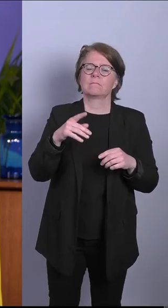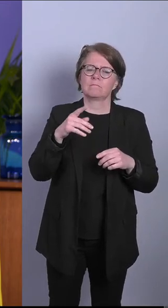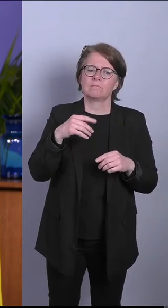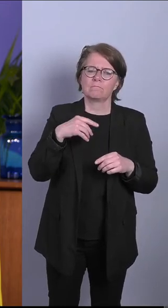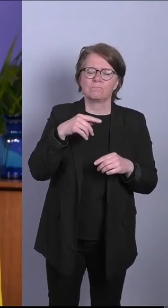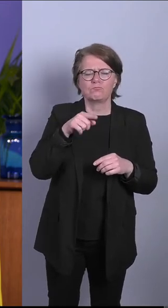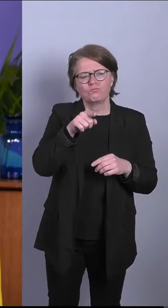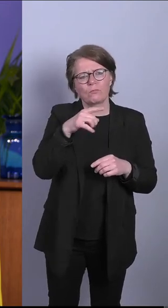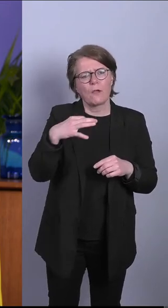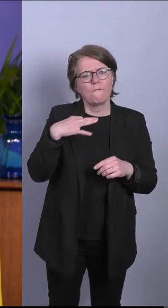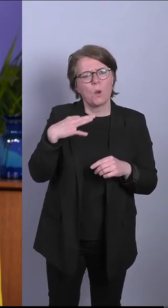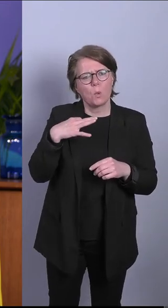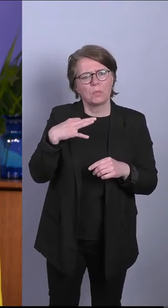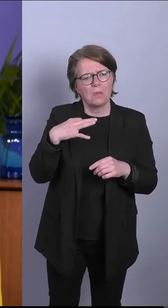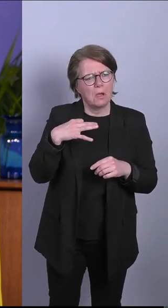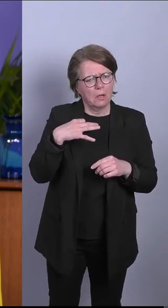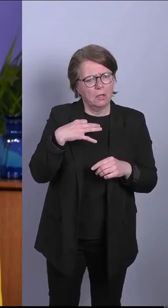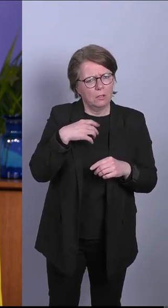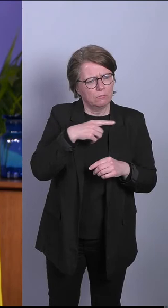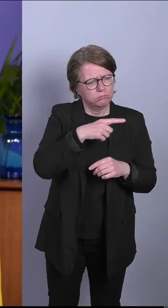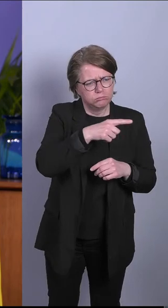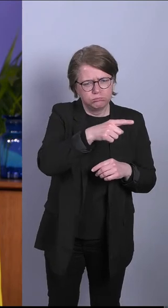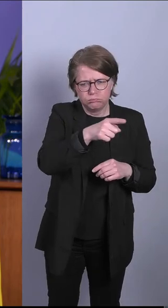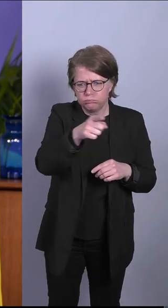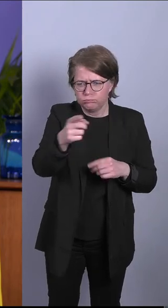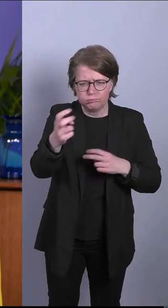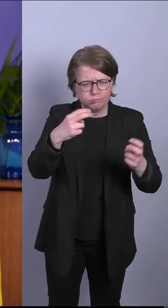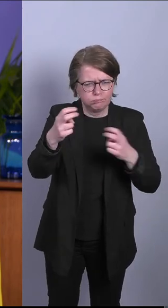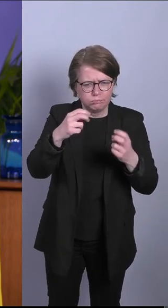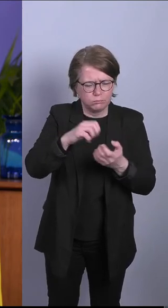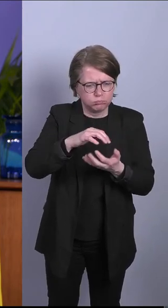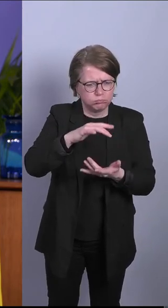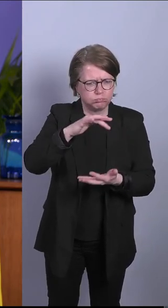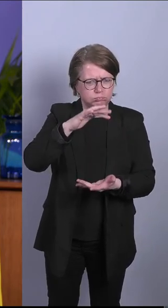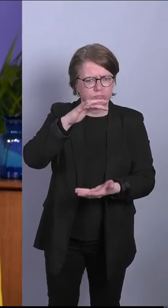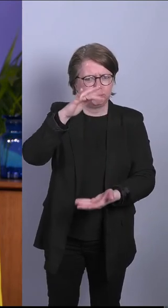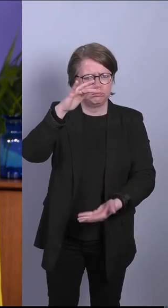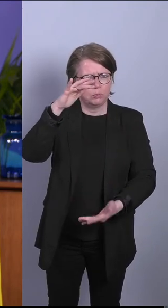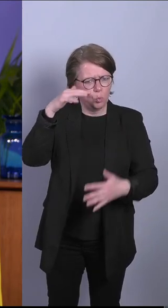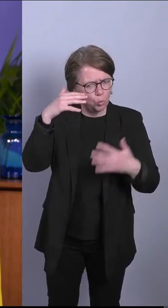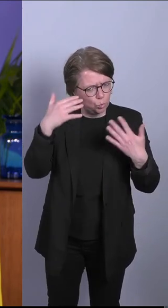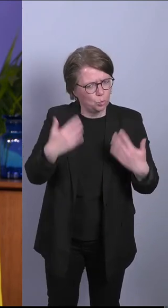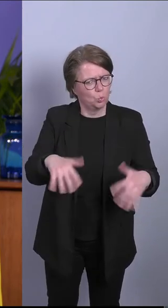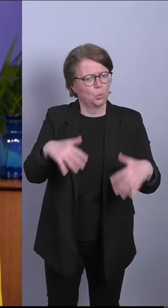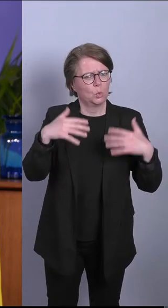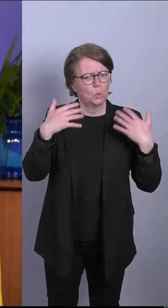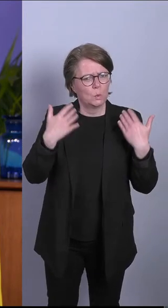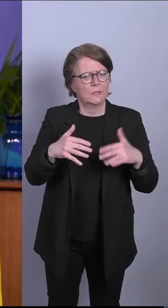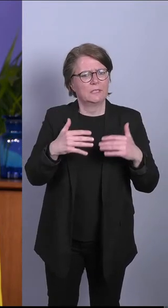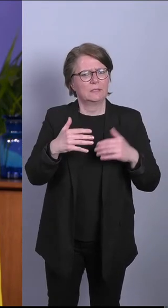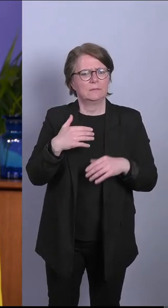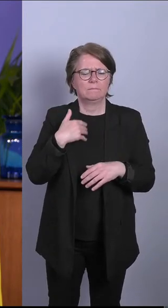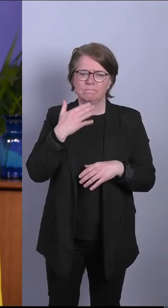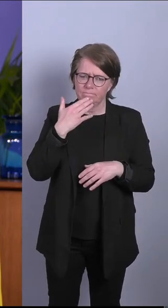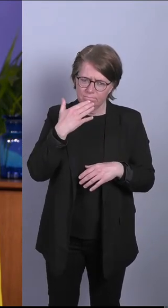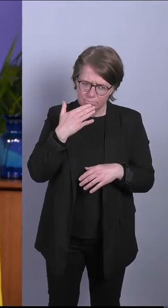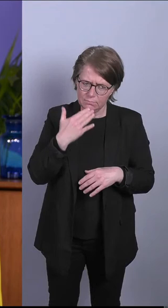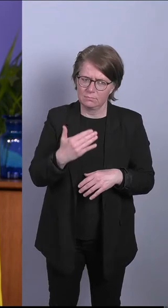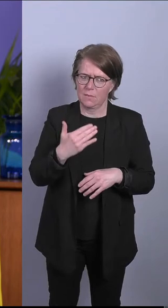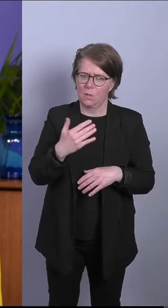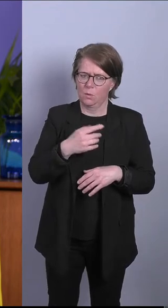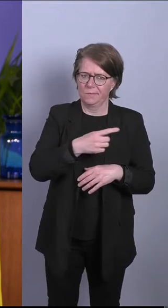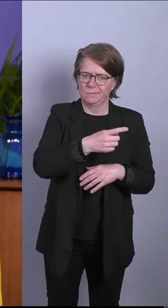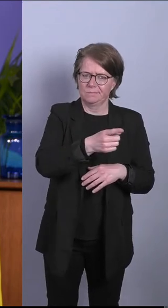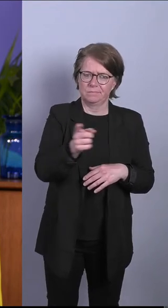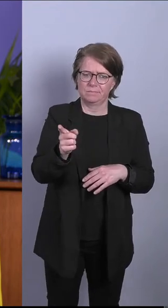unimaginable, this World Games. And so I feel very thankful that everyone is on board. one of the